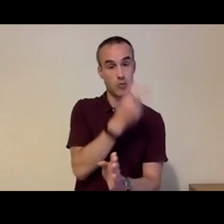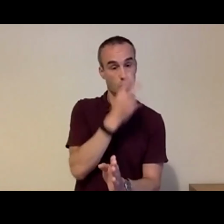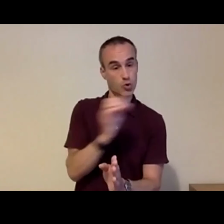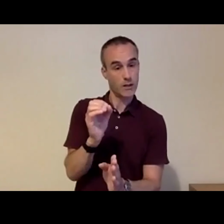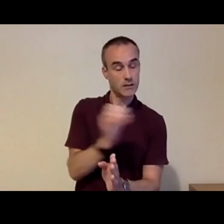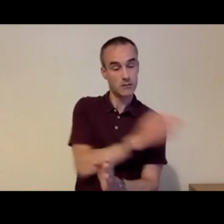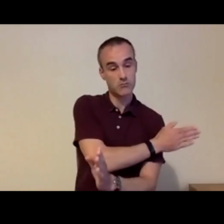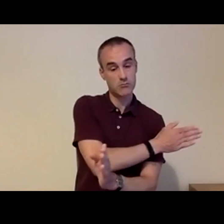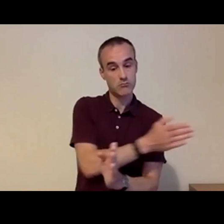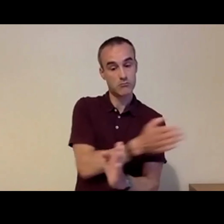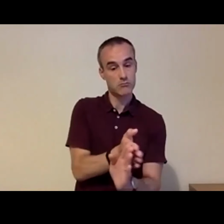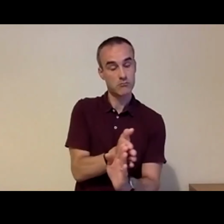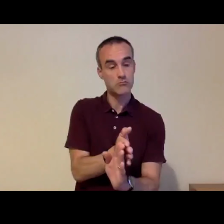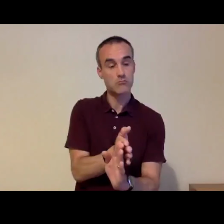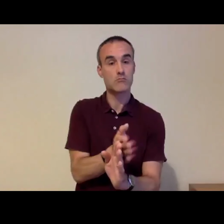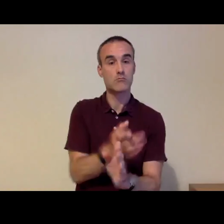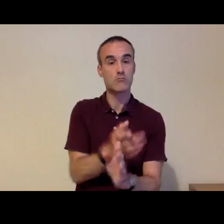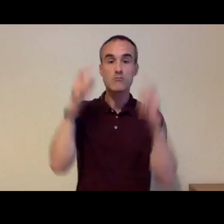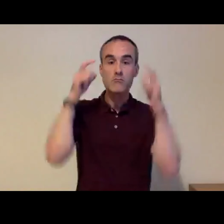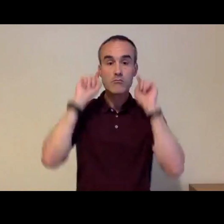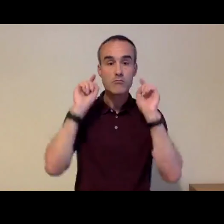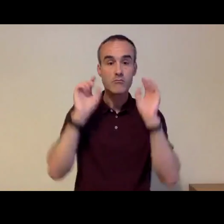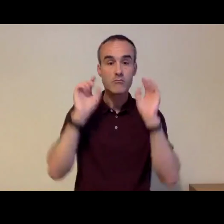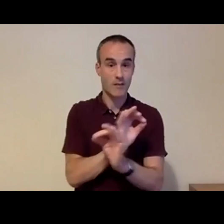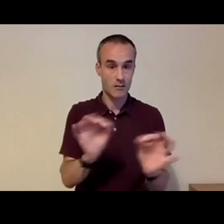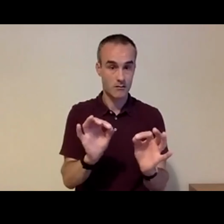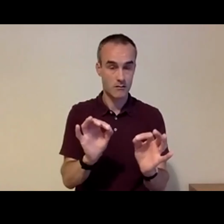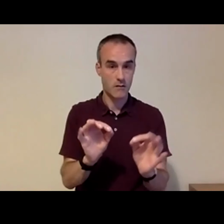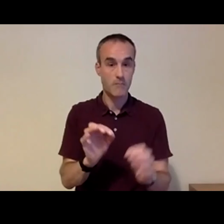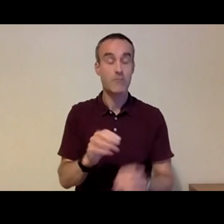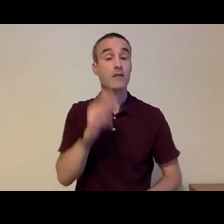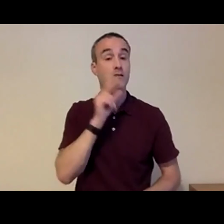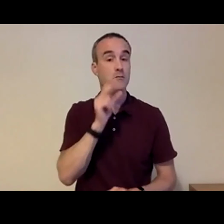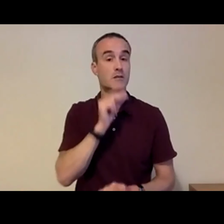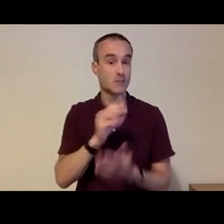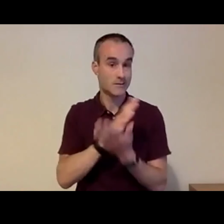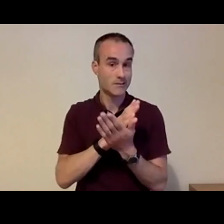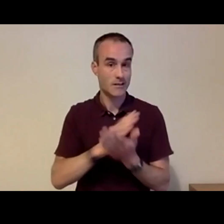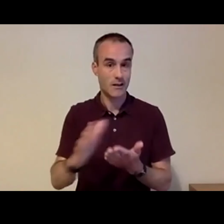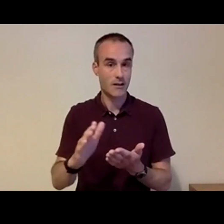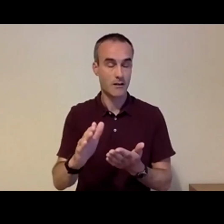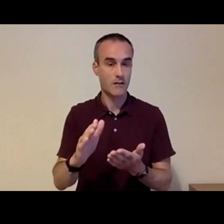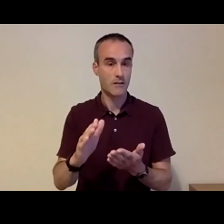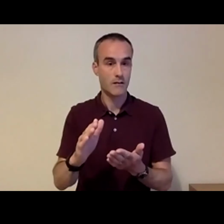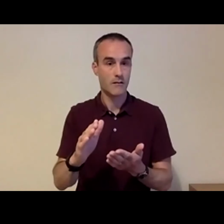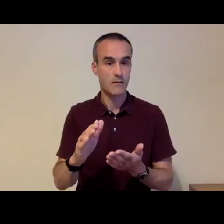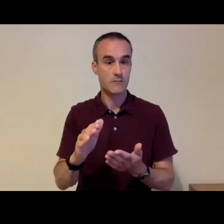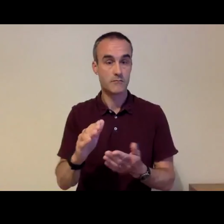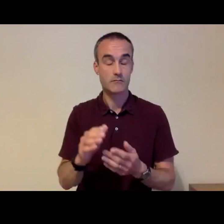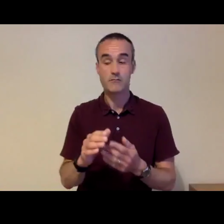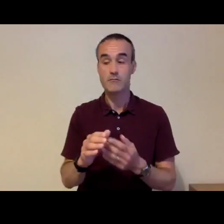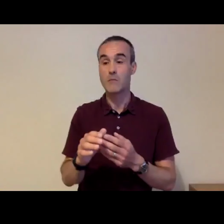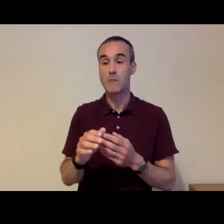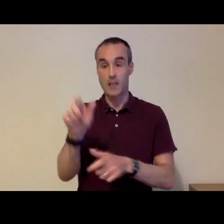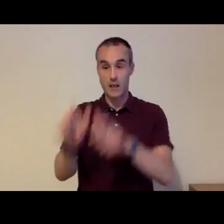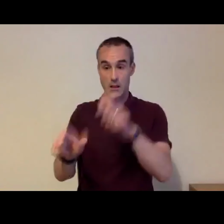deaf. People who've never been able to hear can't speak in the same way.